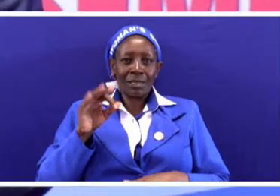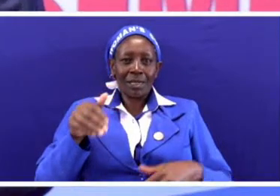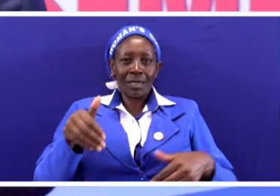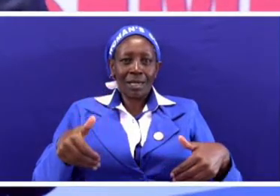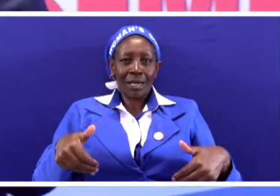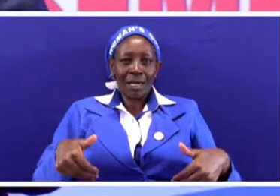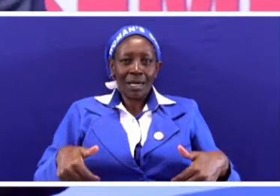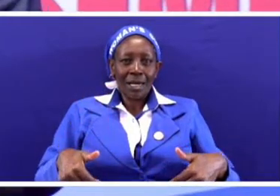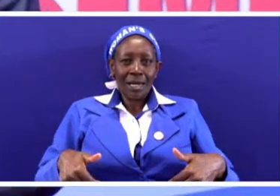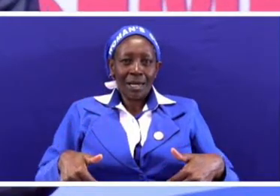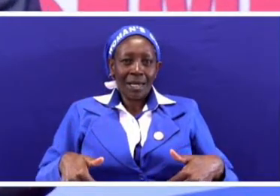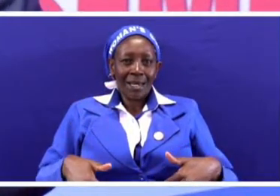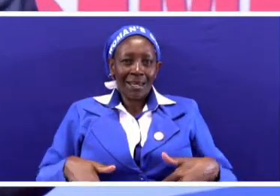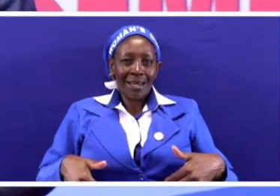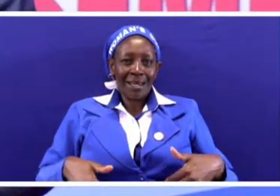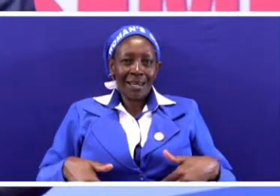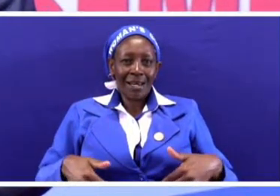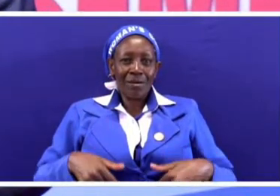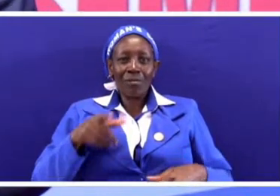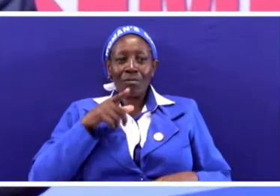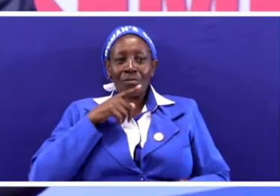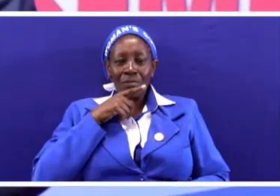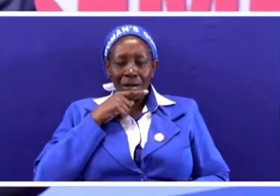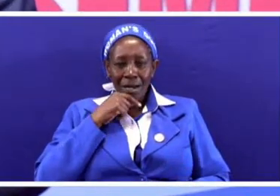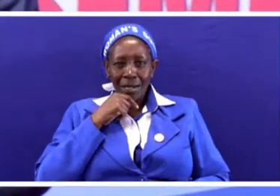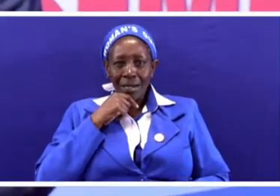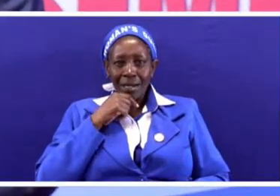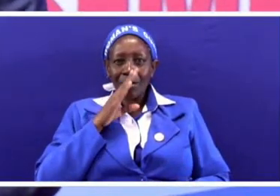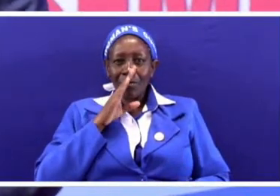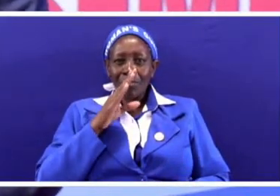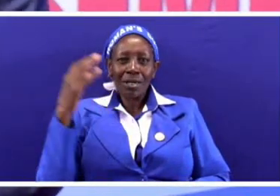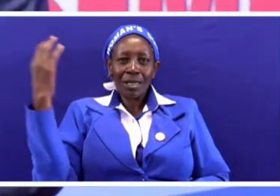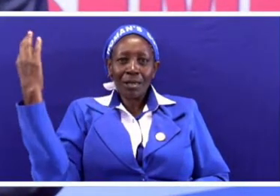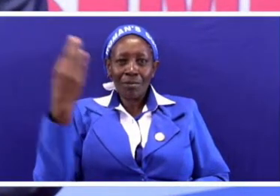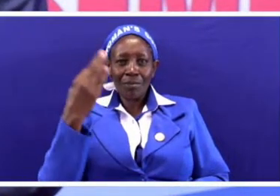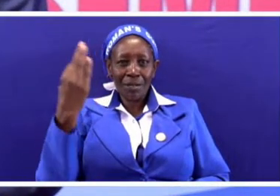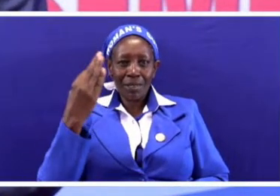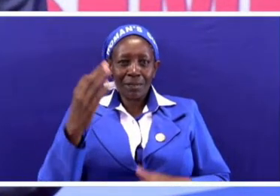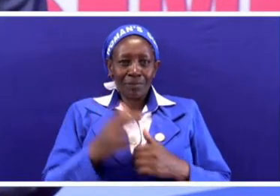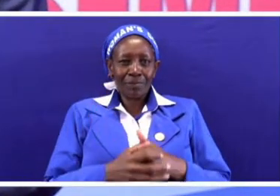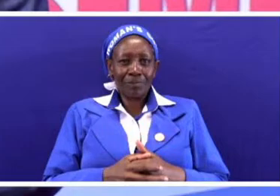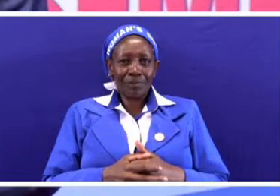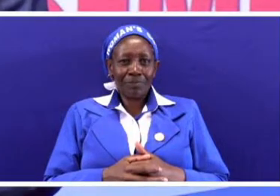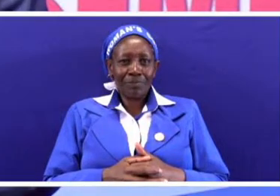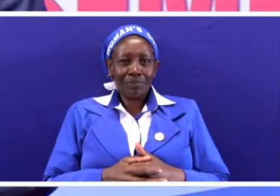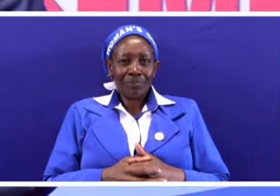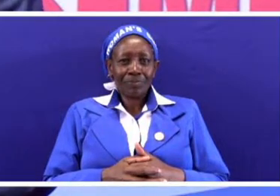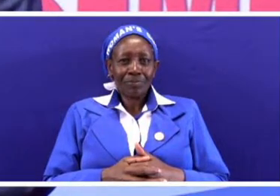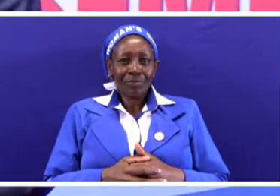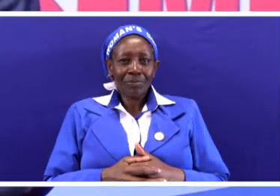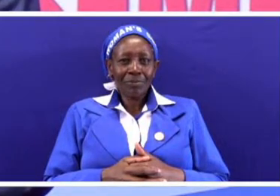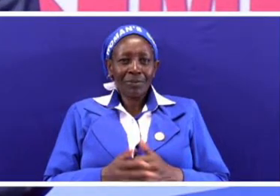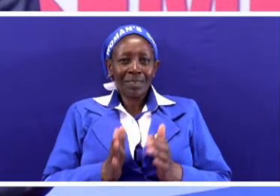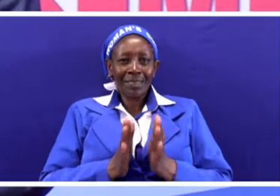to come and be the facilitator of Bible study during a general assembly.